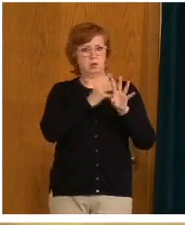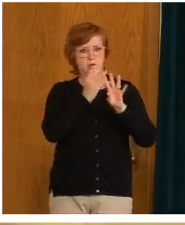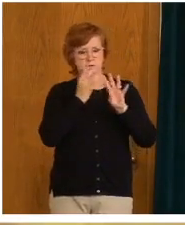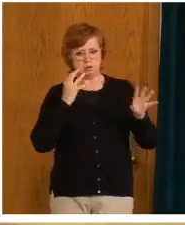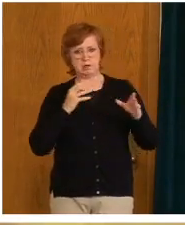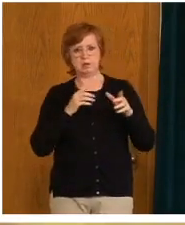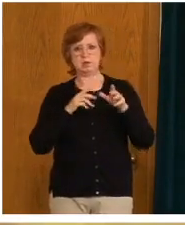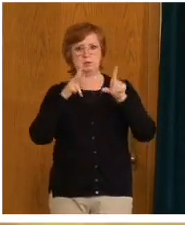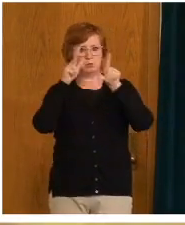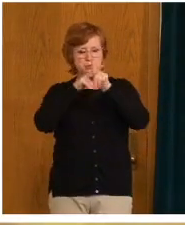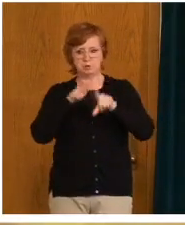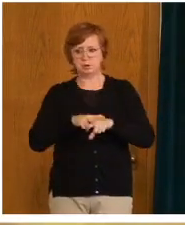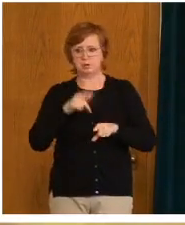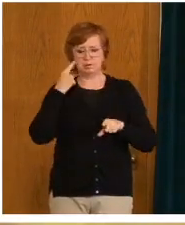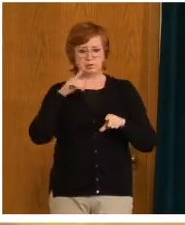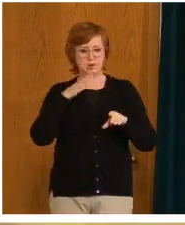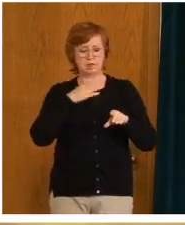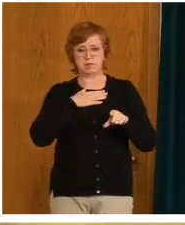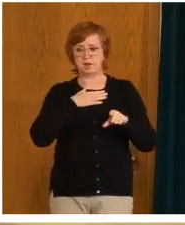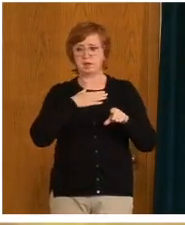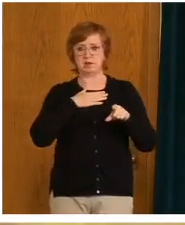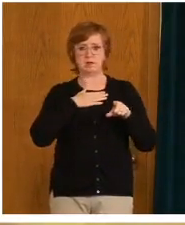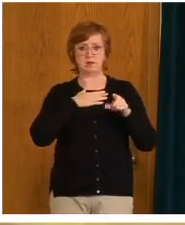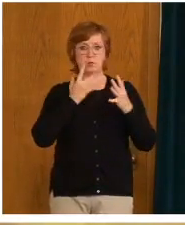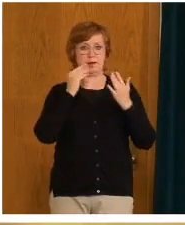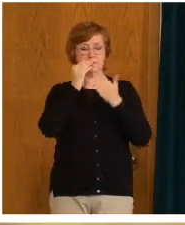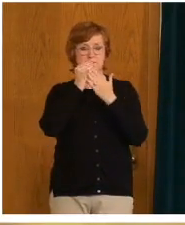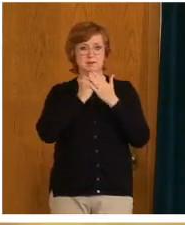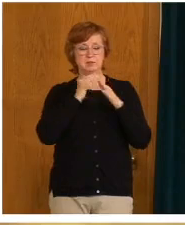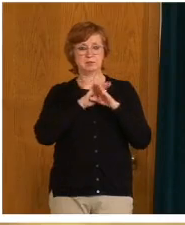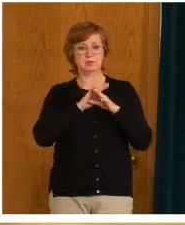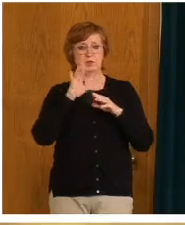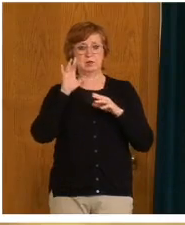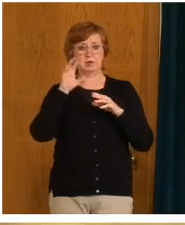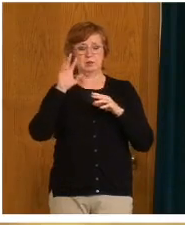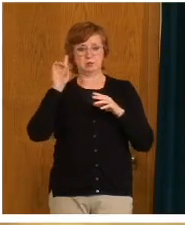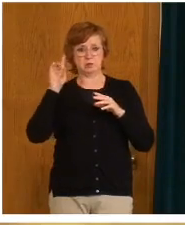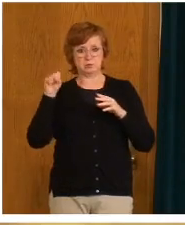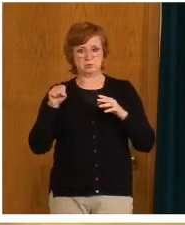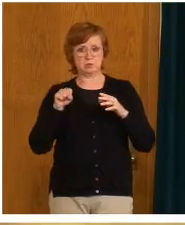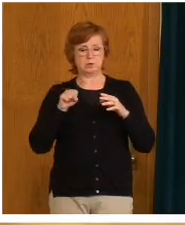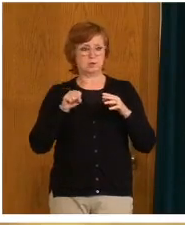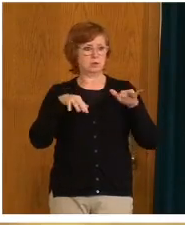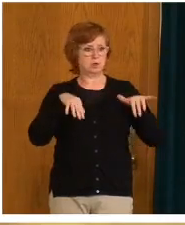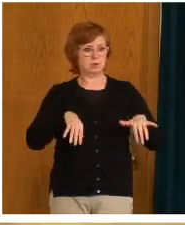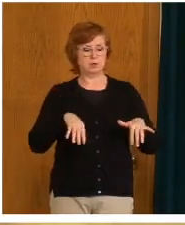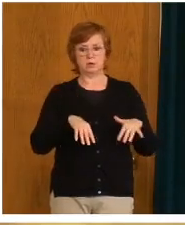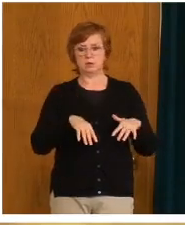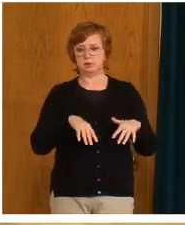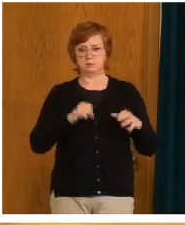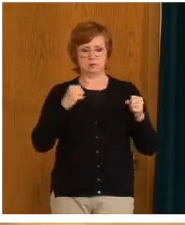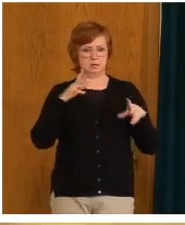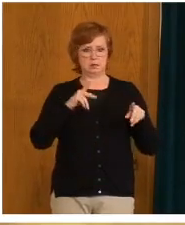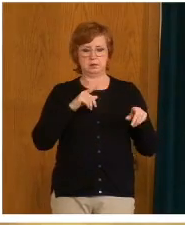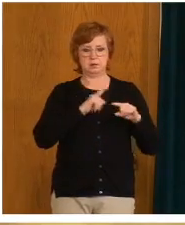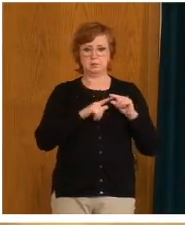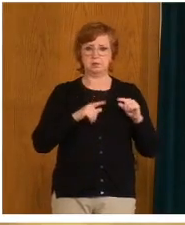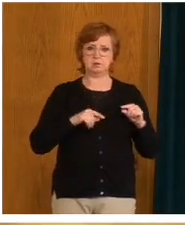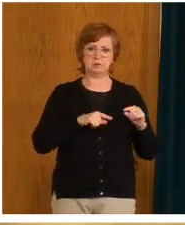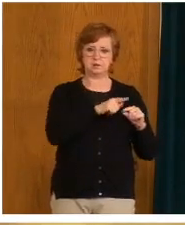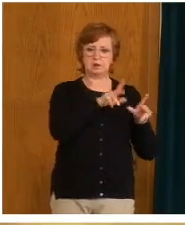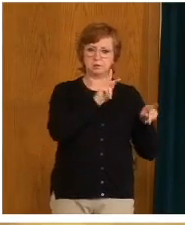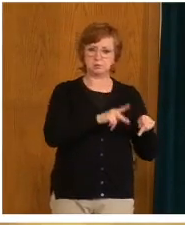rather, and trying to get the first appointment they can. And it strikes me that this might be leaving out people who don't have hours to spend